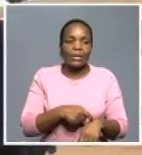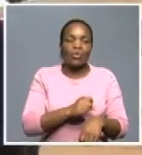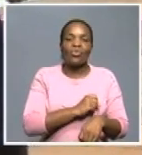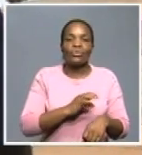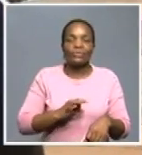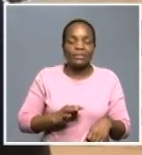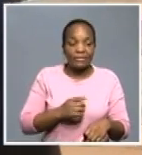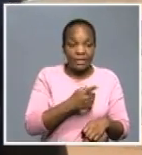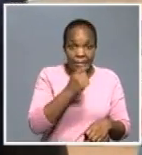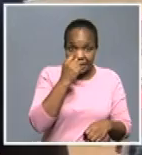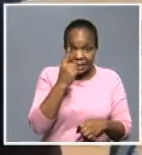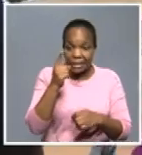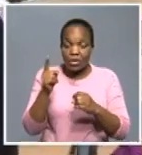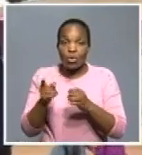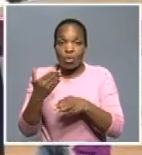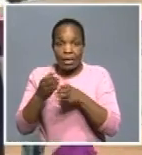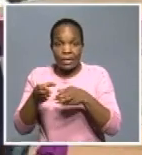the importance of unions